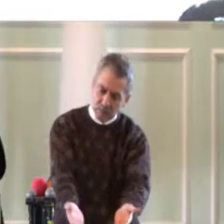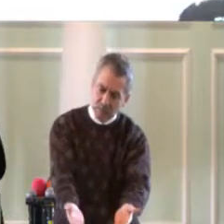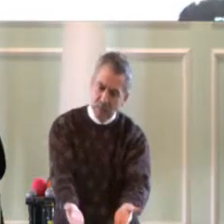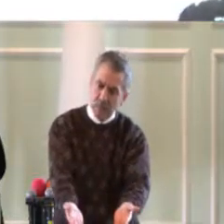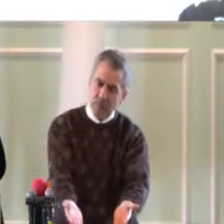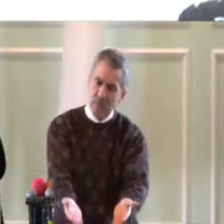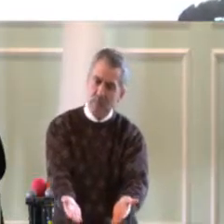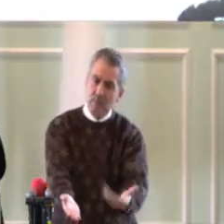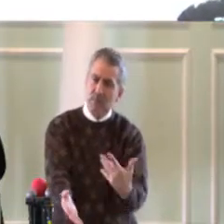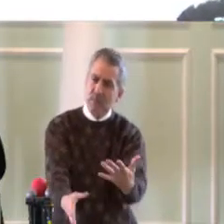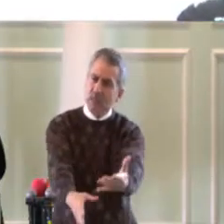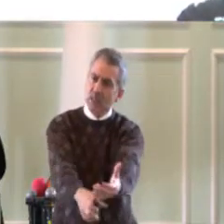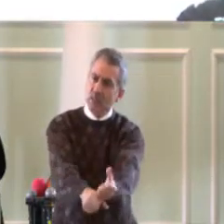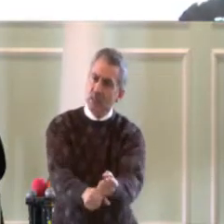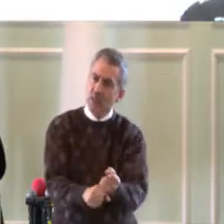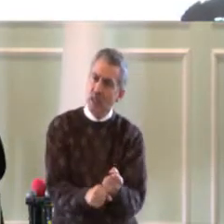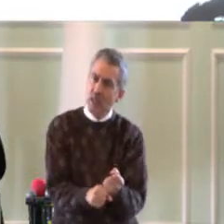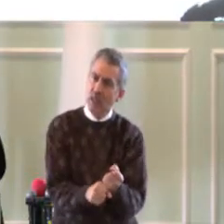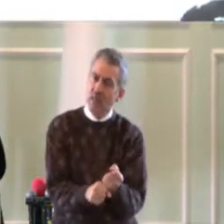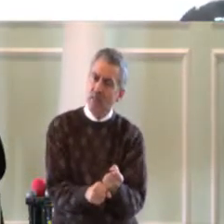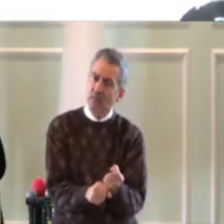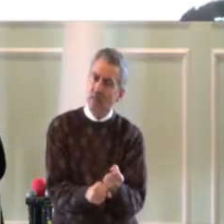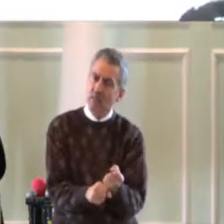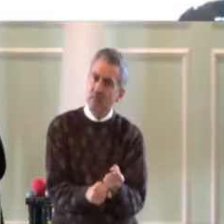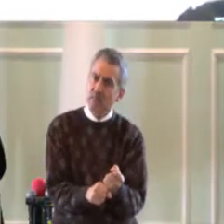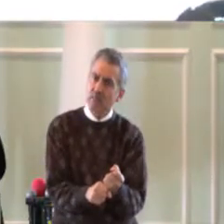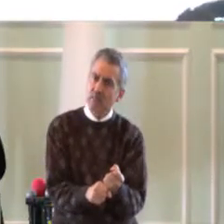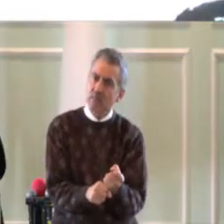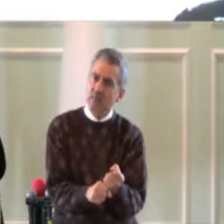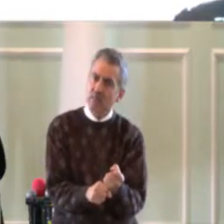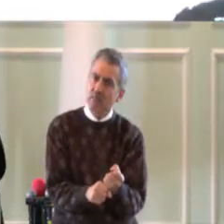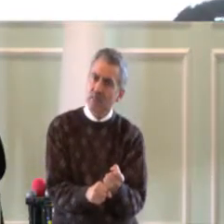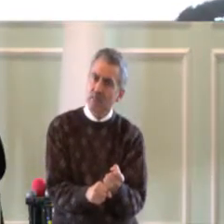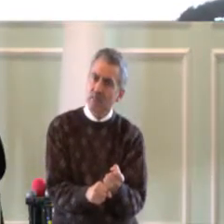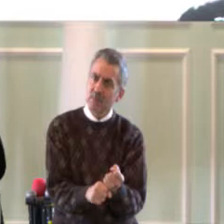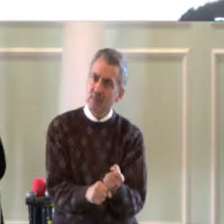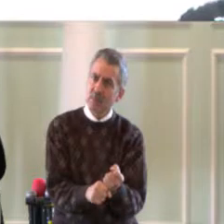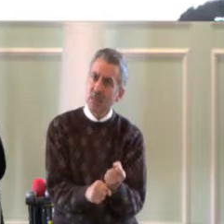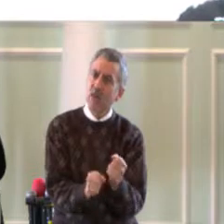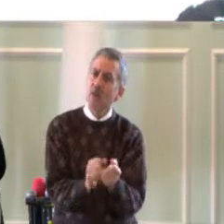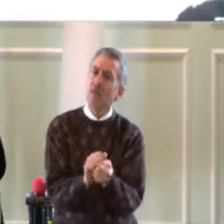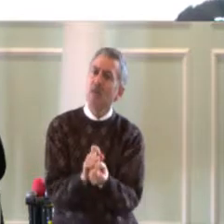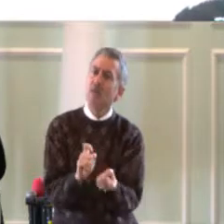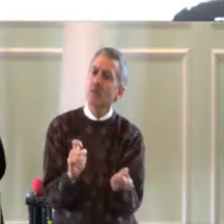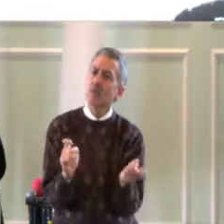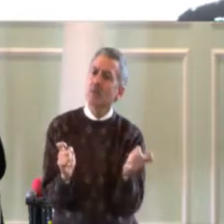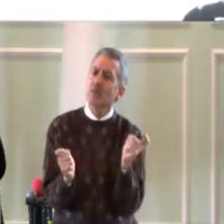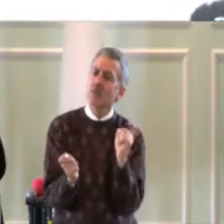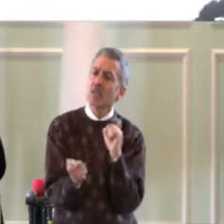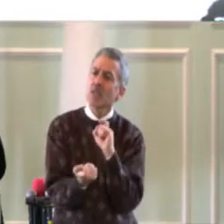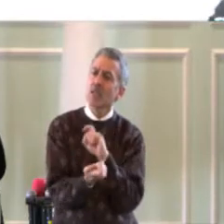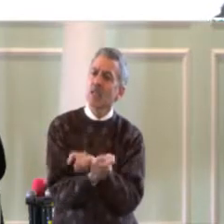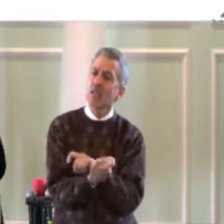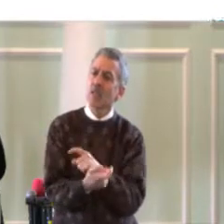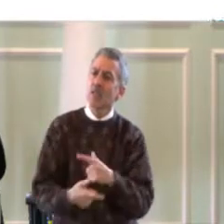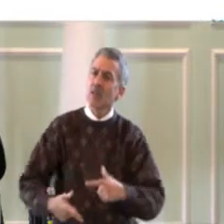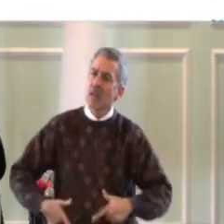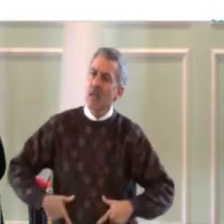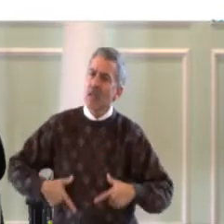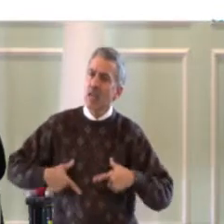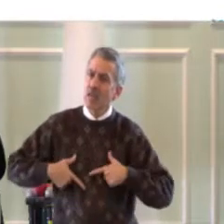And she took that. And she was able to change her life.